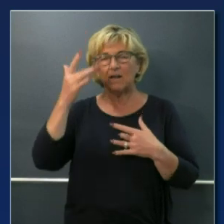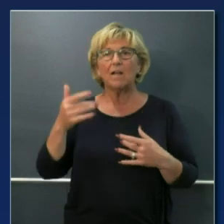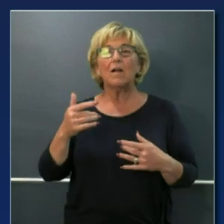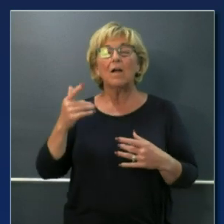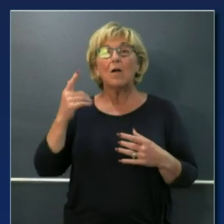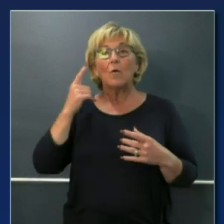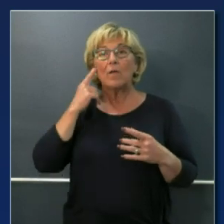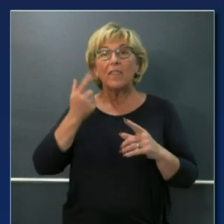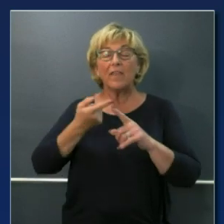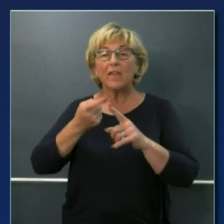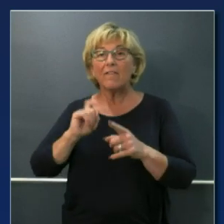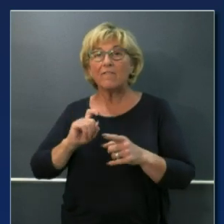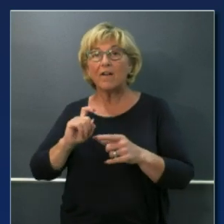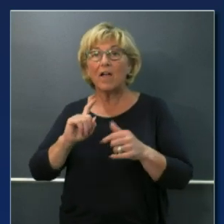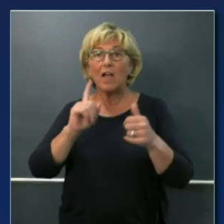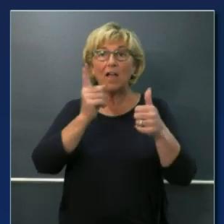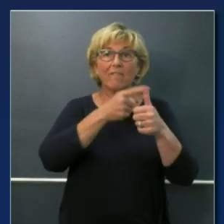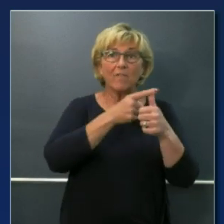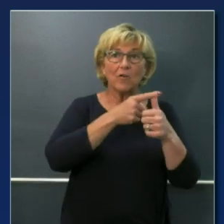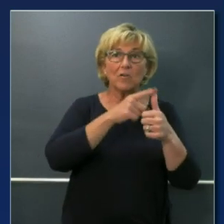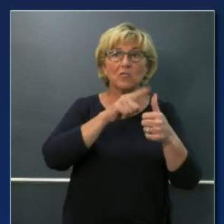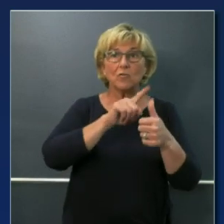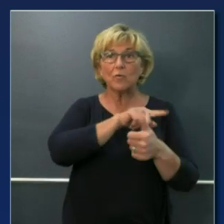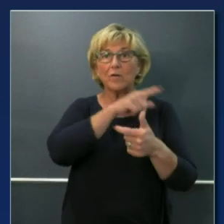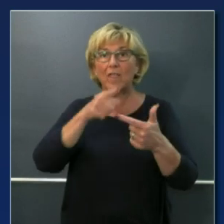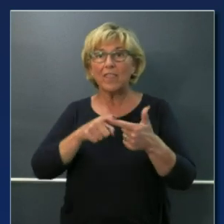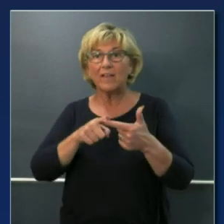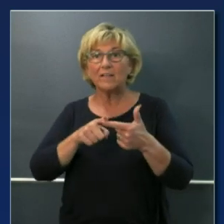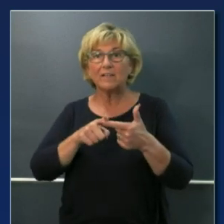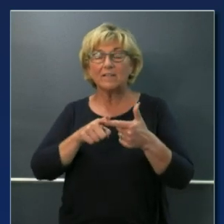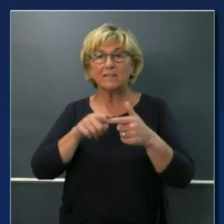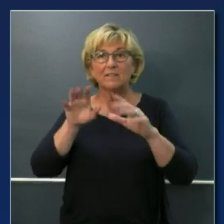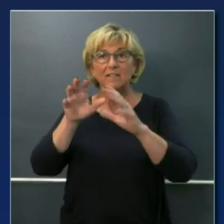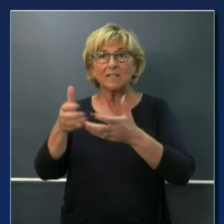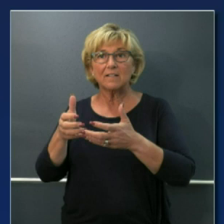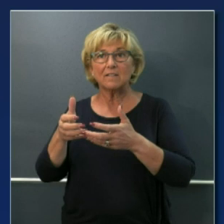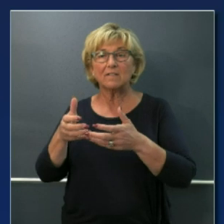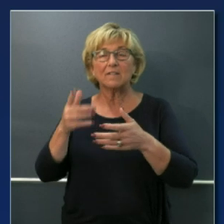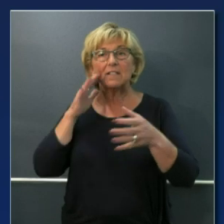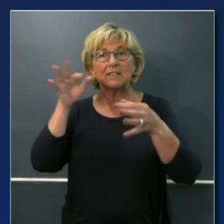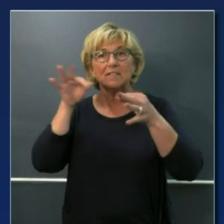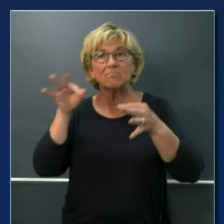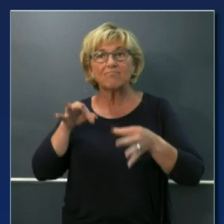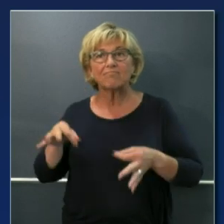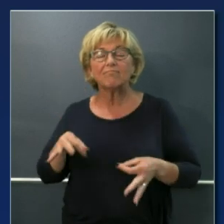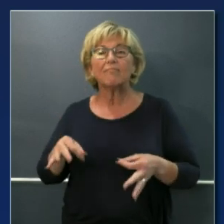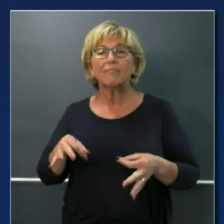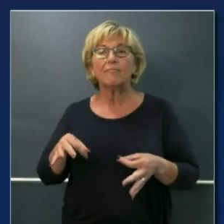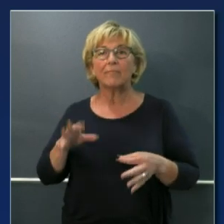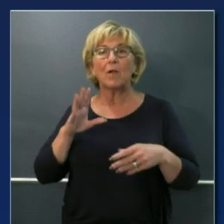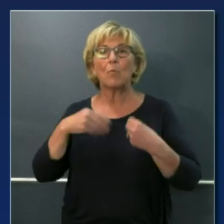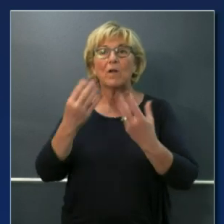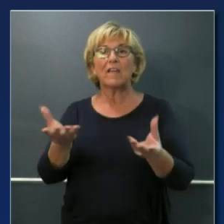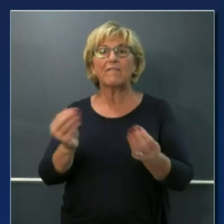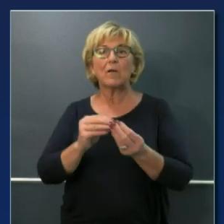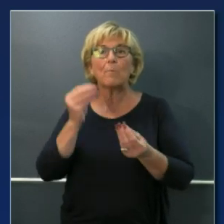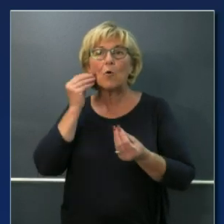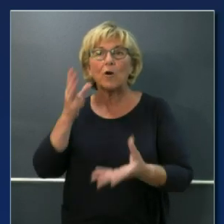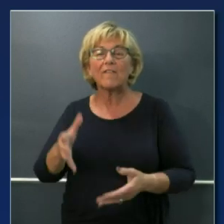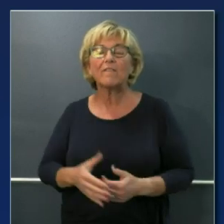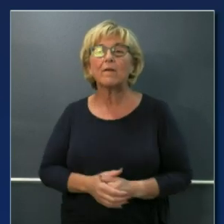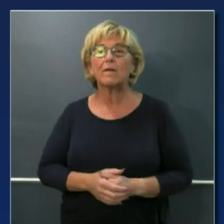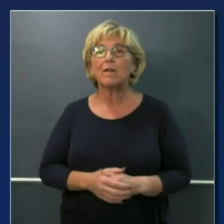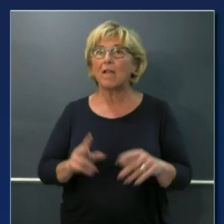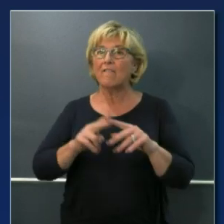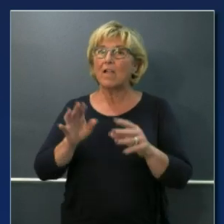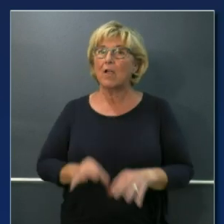about moving from the first to the second, as was just described to us, stage, and I'll give you more information on this, but really a